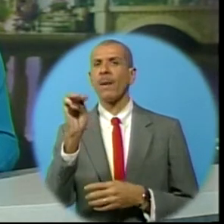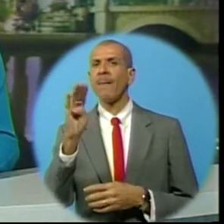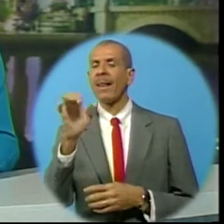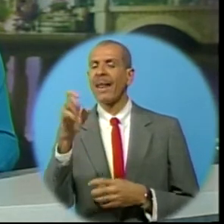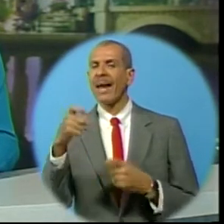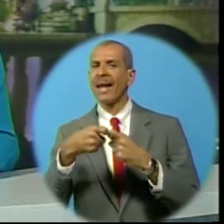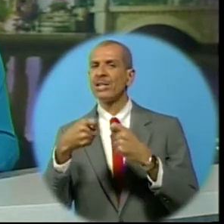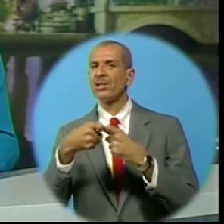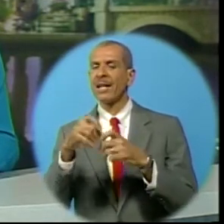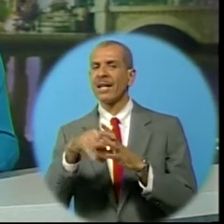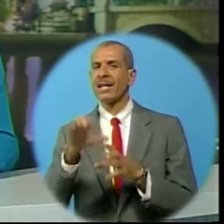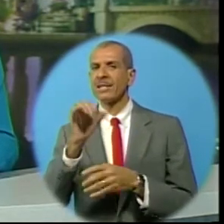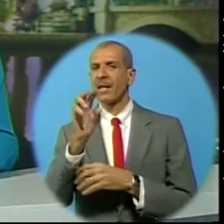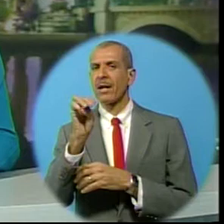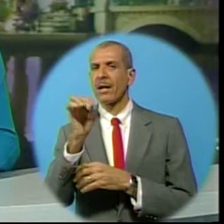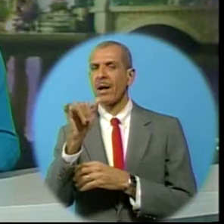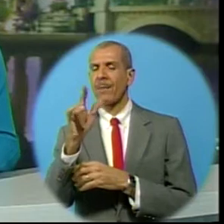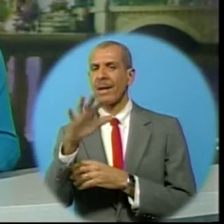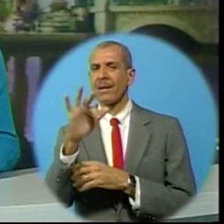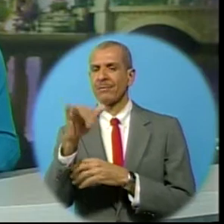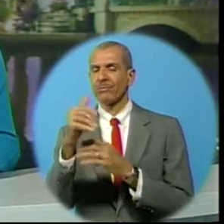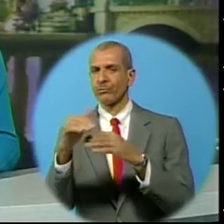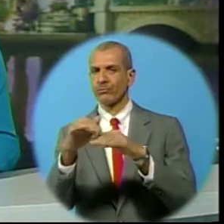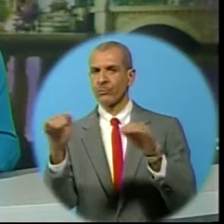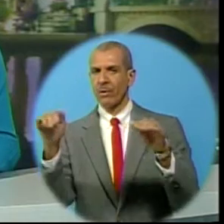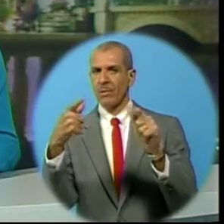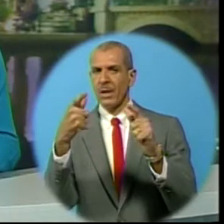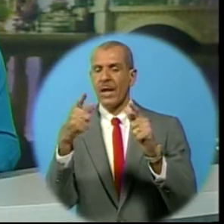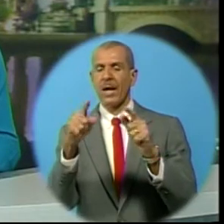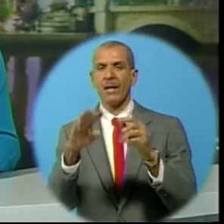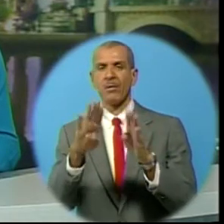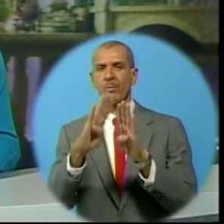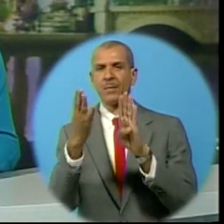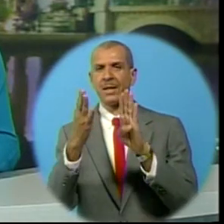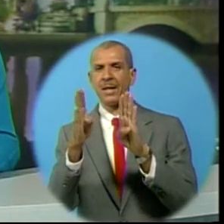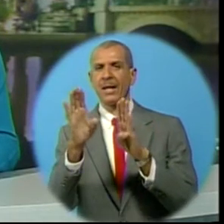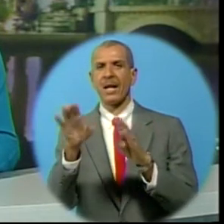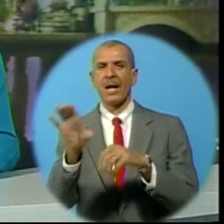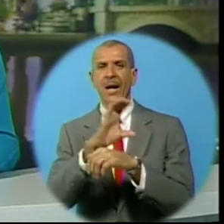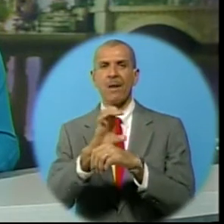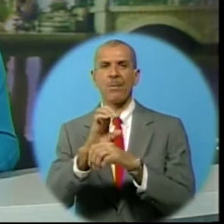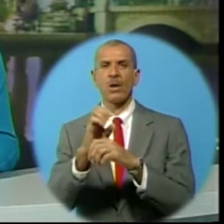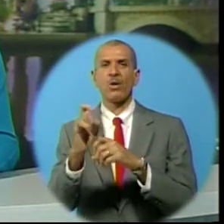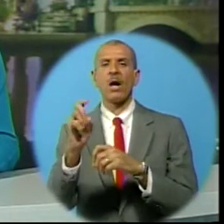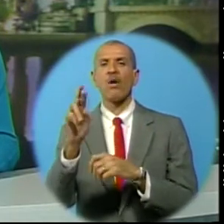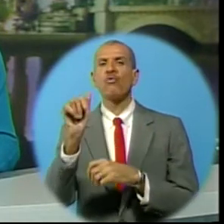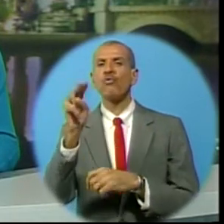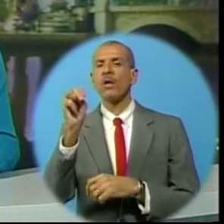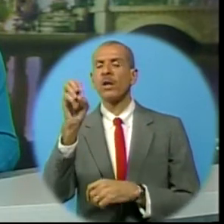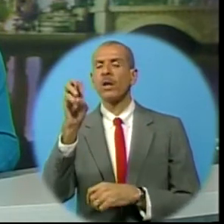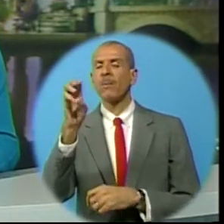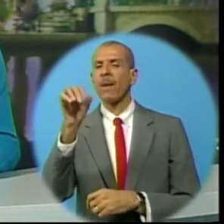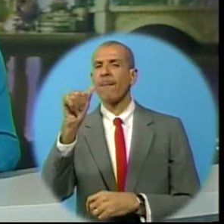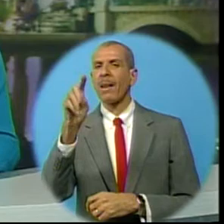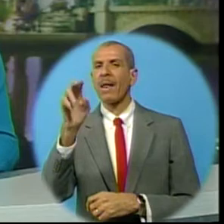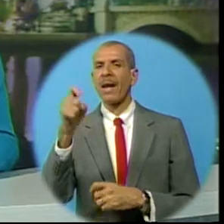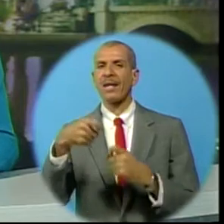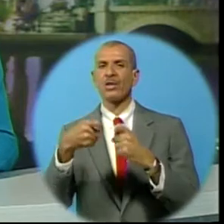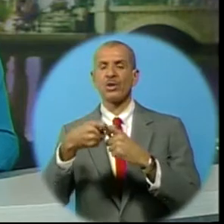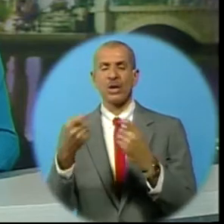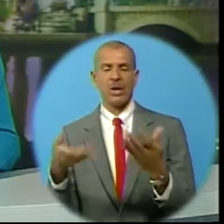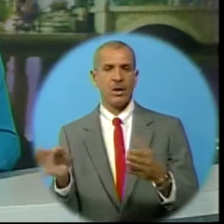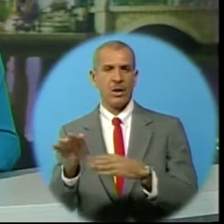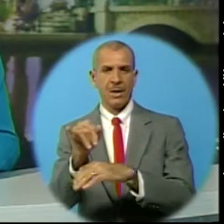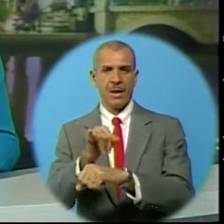CARICOM, and the stage is now set for the opening of the Caribbean Renewable Energy and Energy Efficiency Center here on the